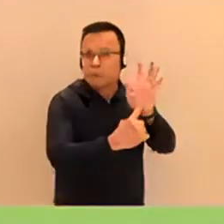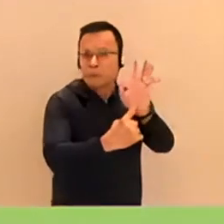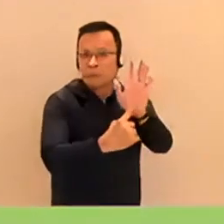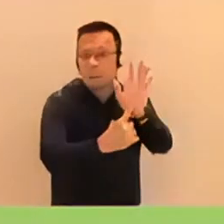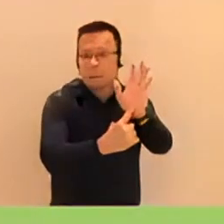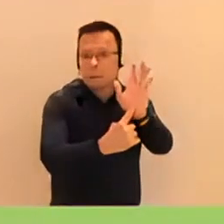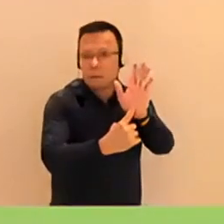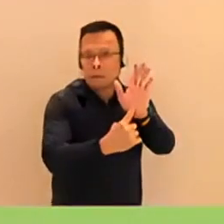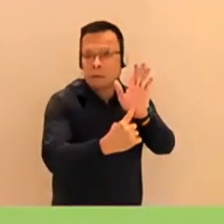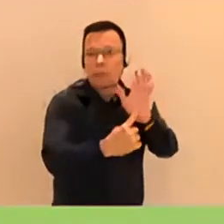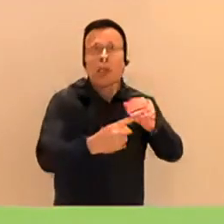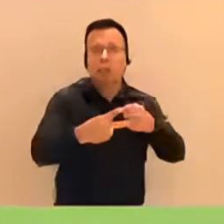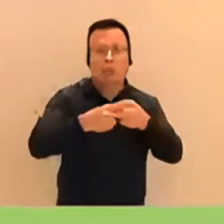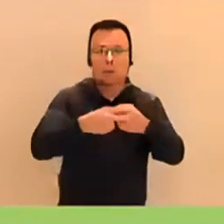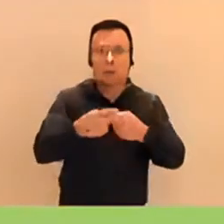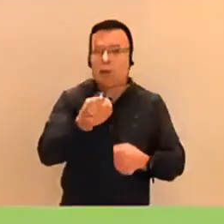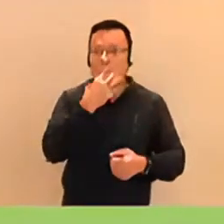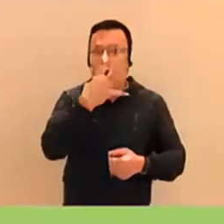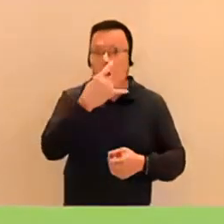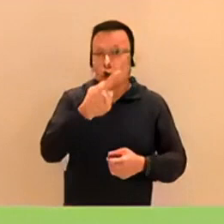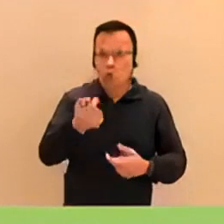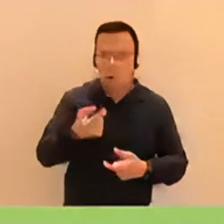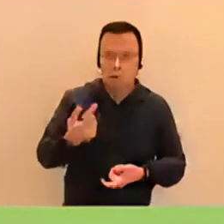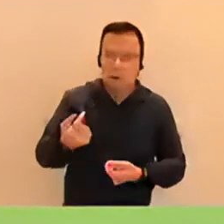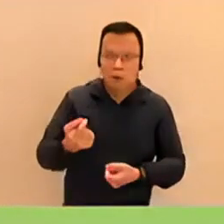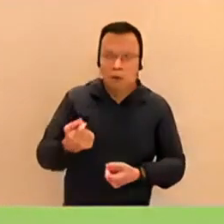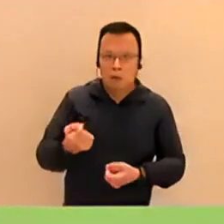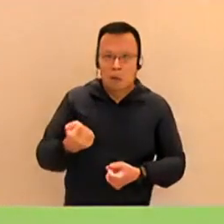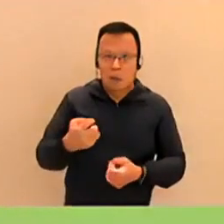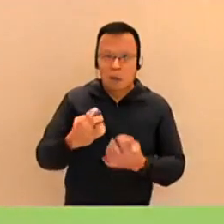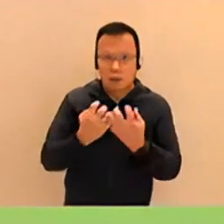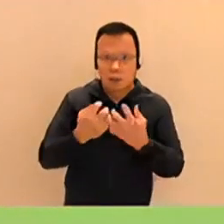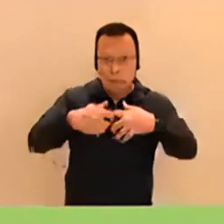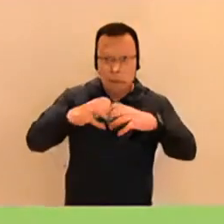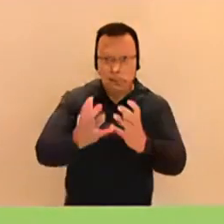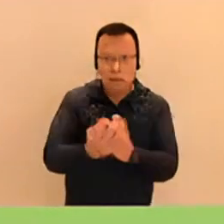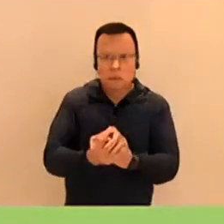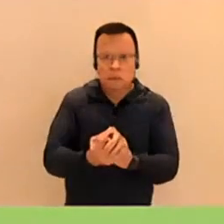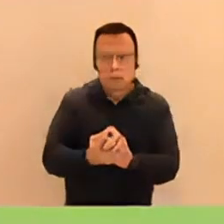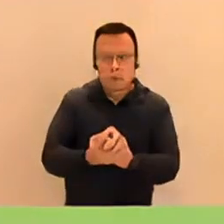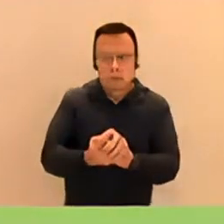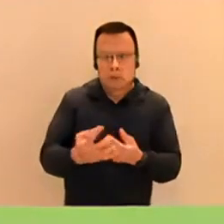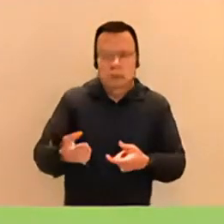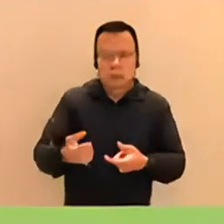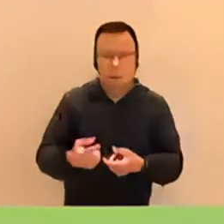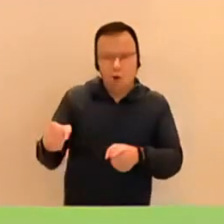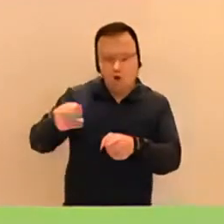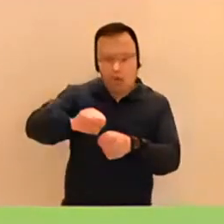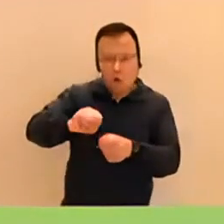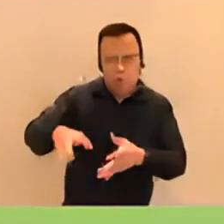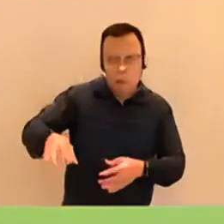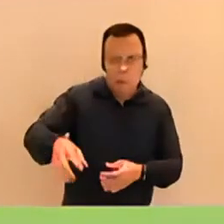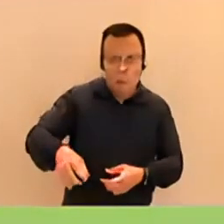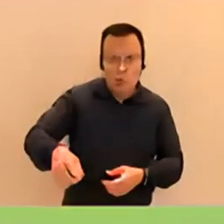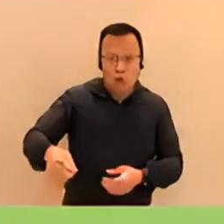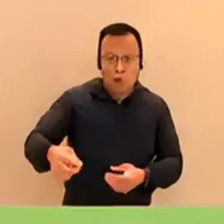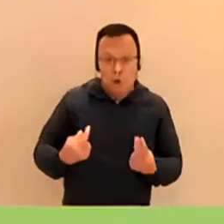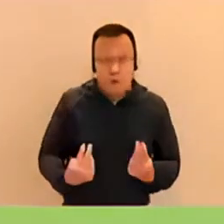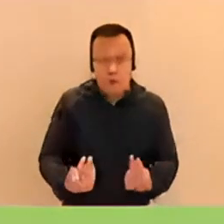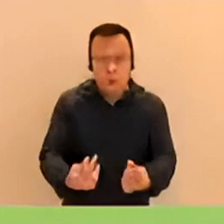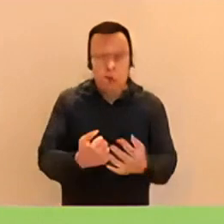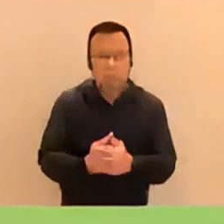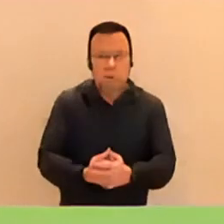Hong Kong, the Shenqing teleport will be developed into a complete INT ecosystem. Now,